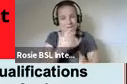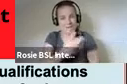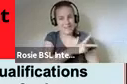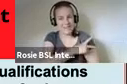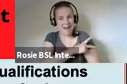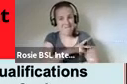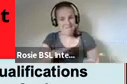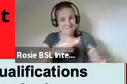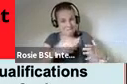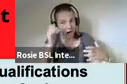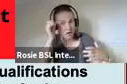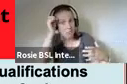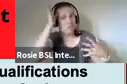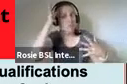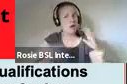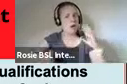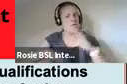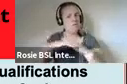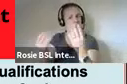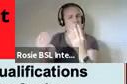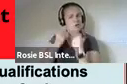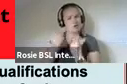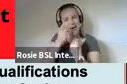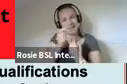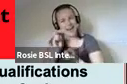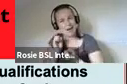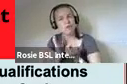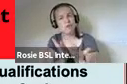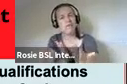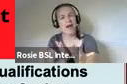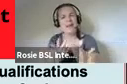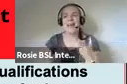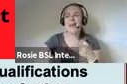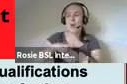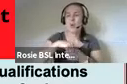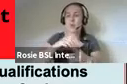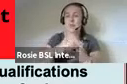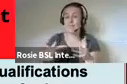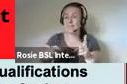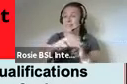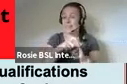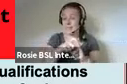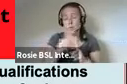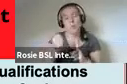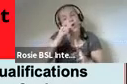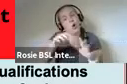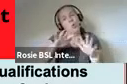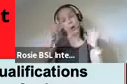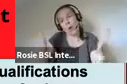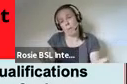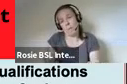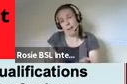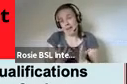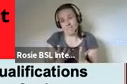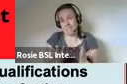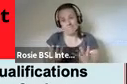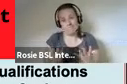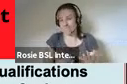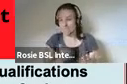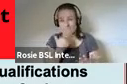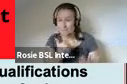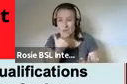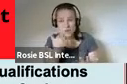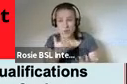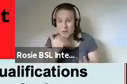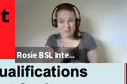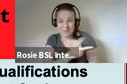staff fully trained to provide inclusive ECD. We do know that globally there is a insufficient number of